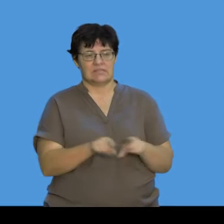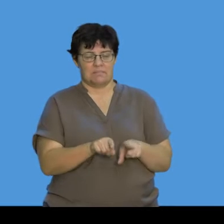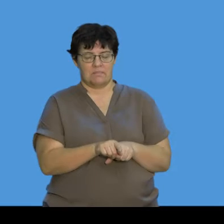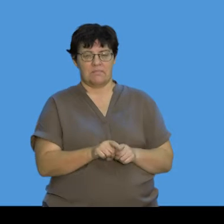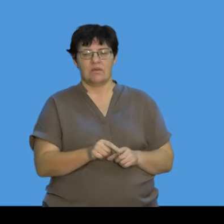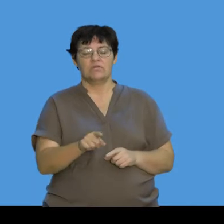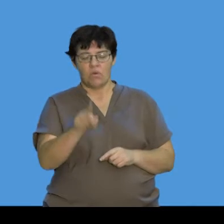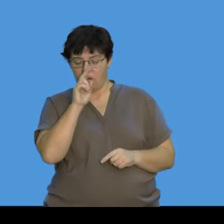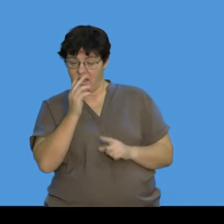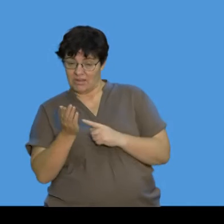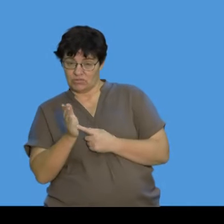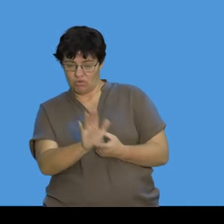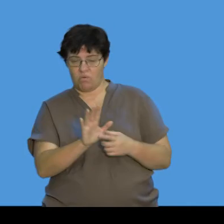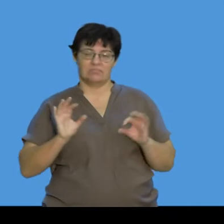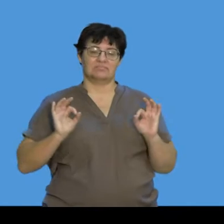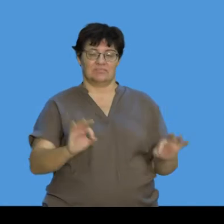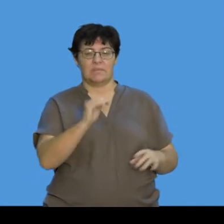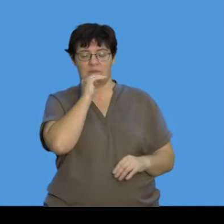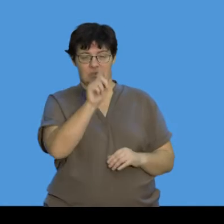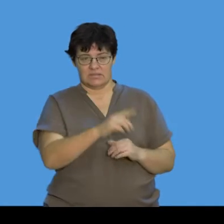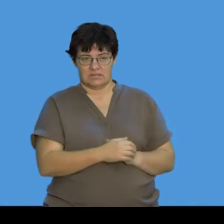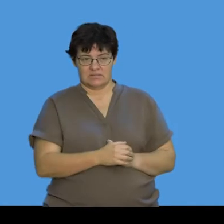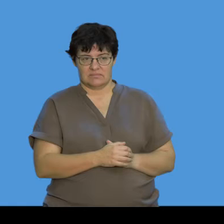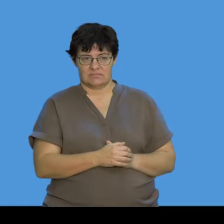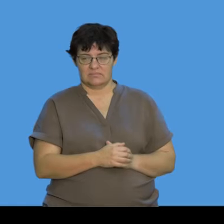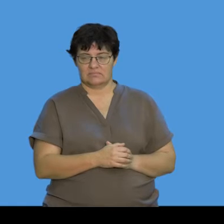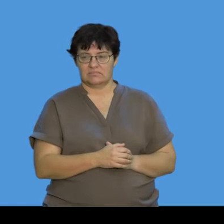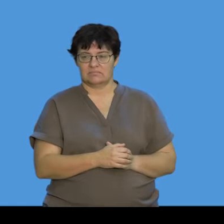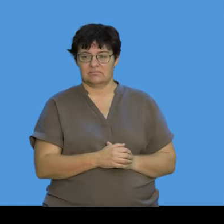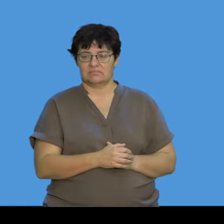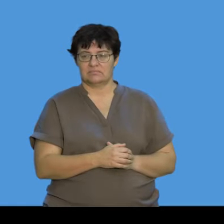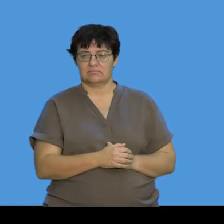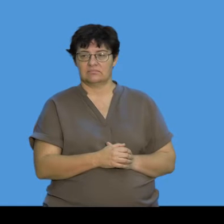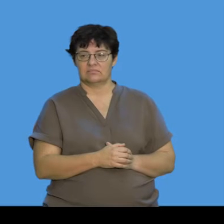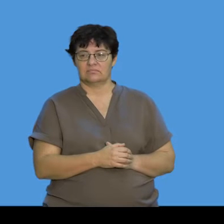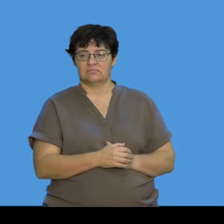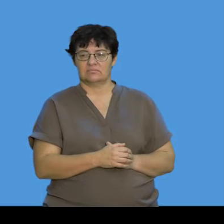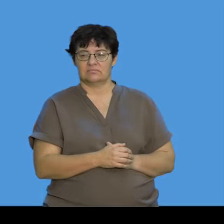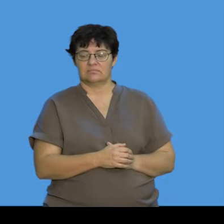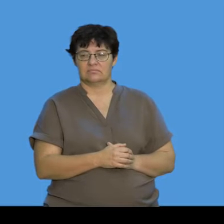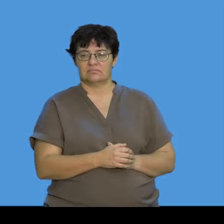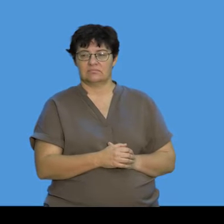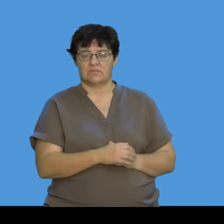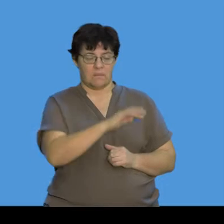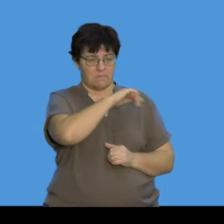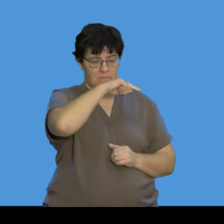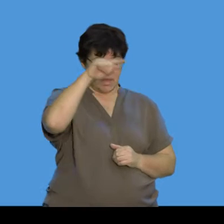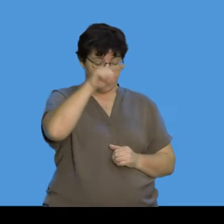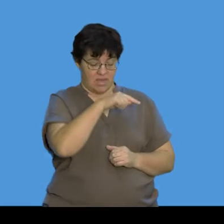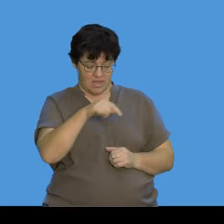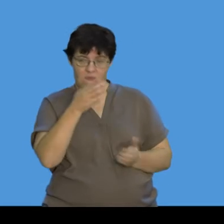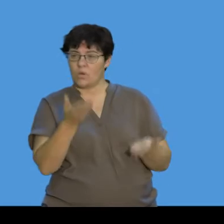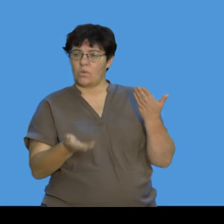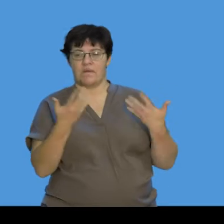that I show you exactly what I mean. Now I've compared XZ and I've